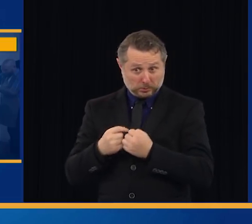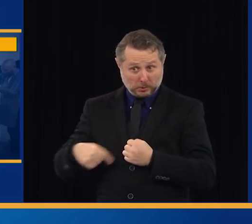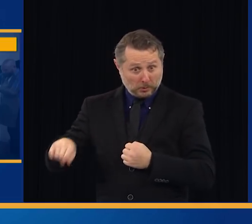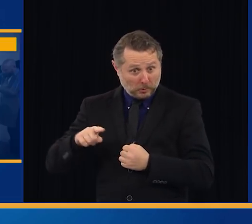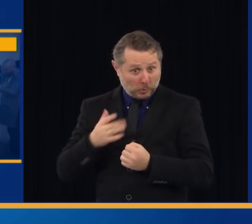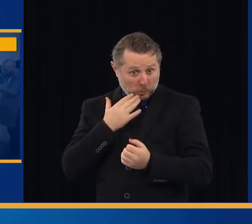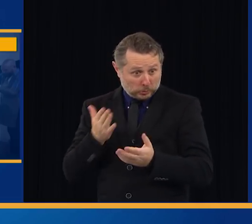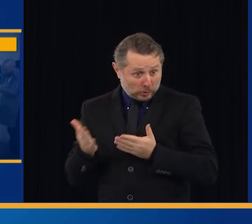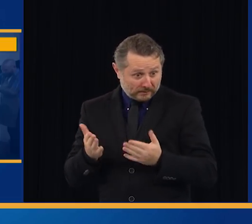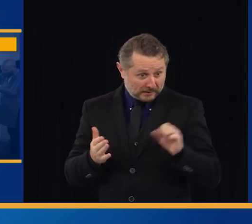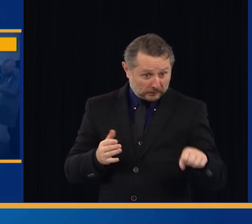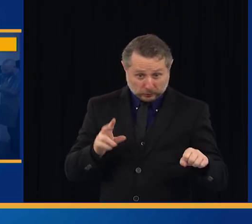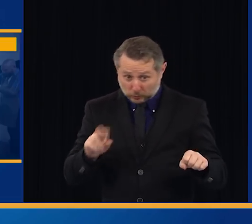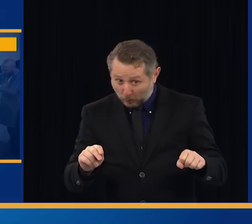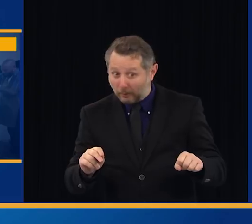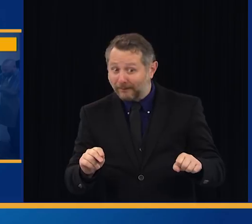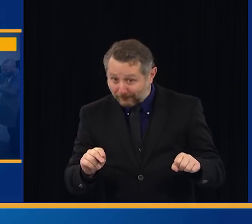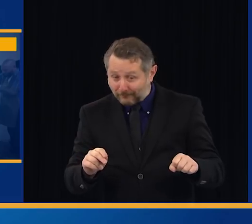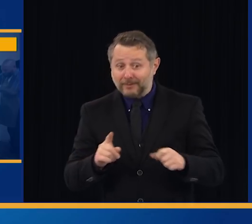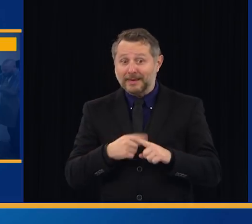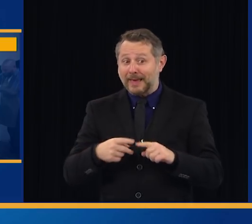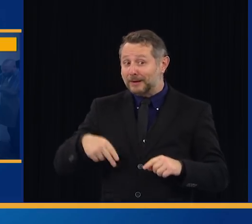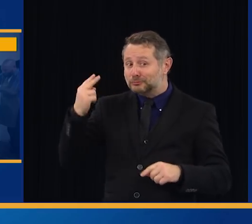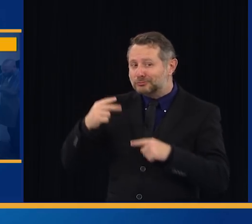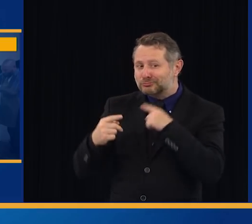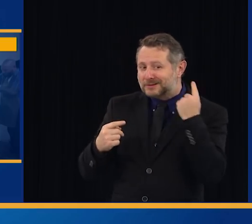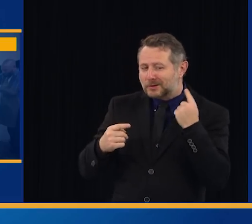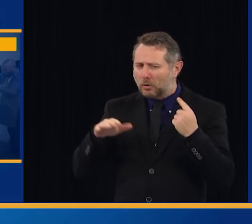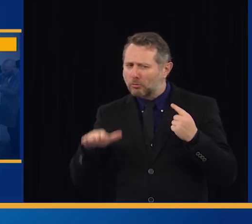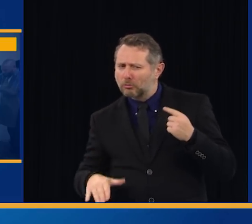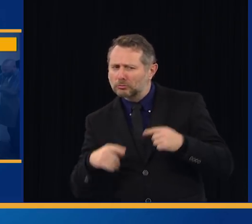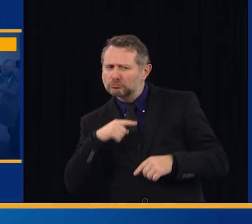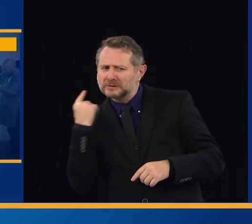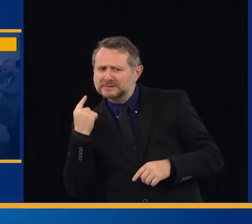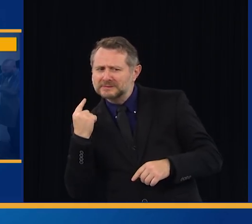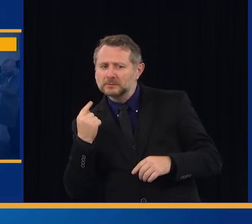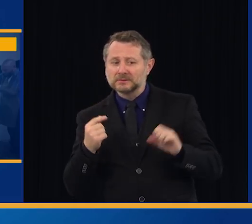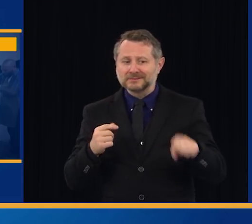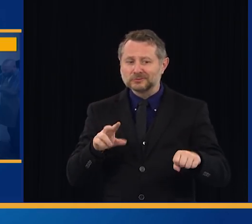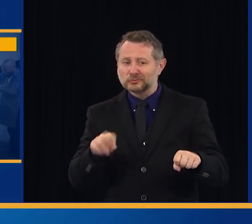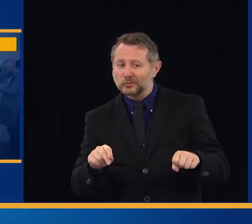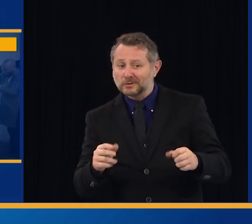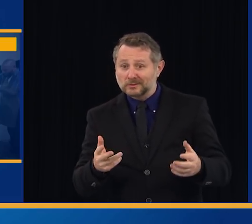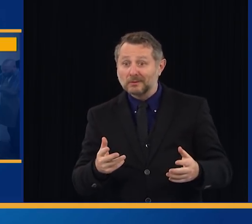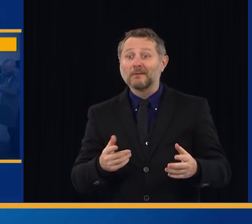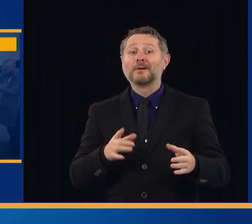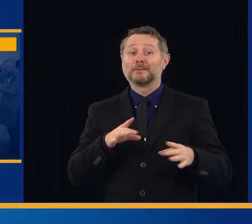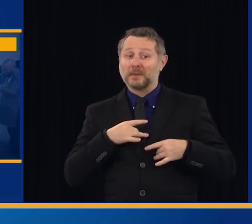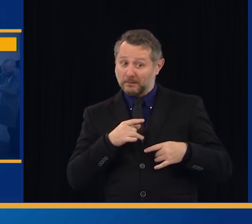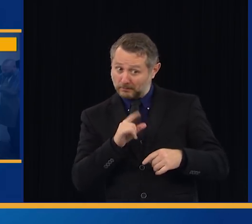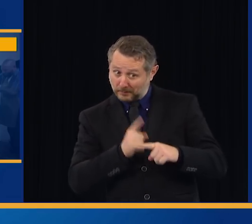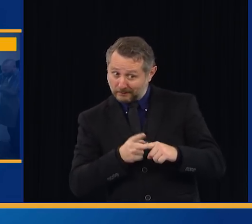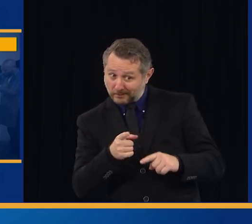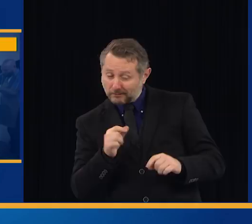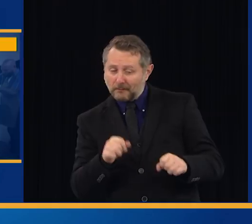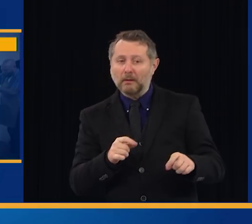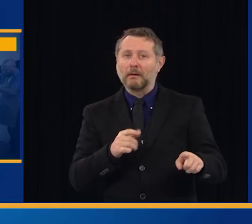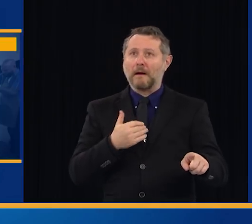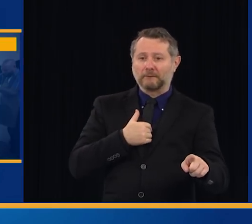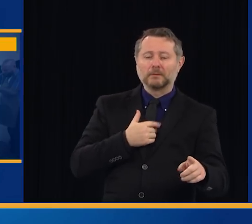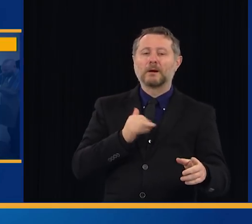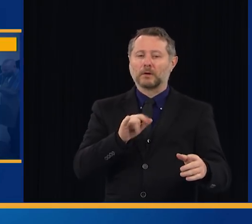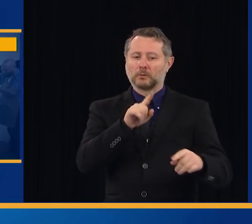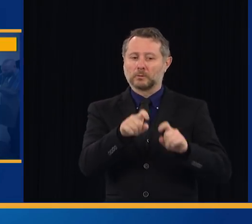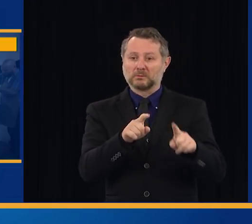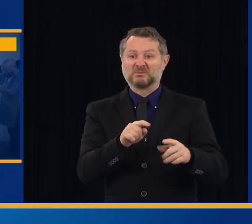how risky is that business from a rate of infection. And obviously, the more essential a